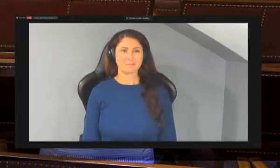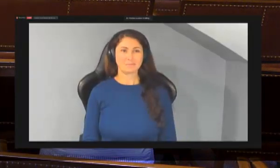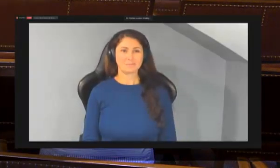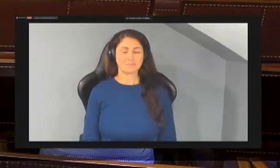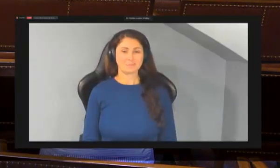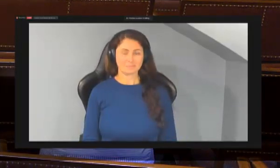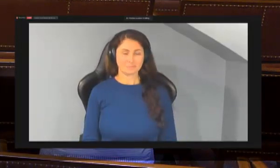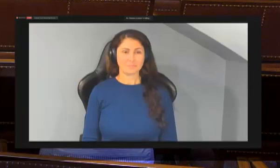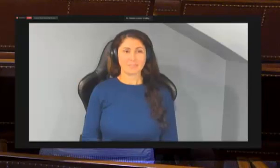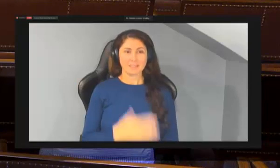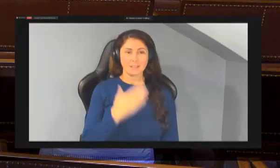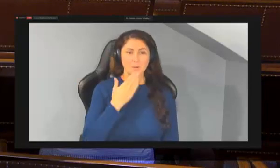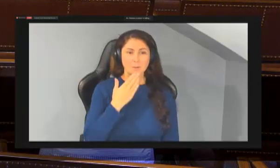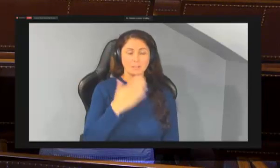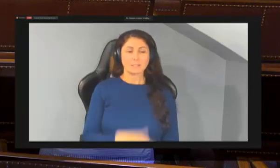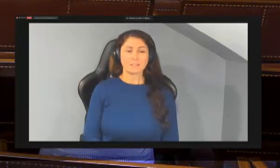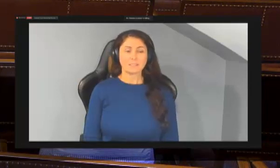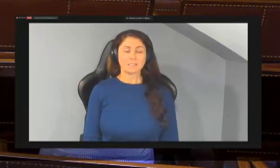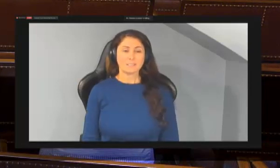Thank you.